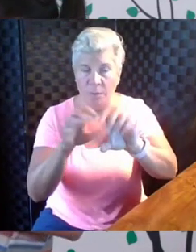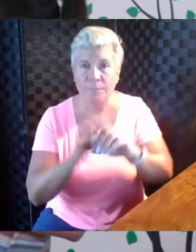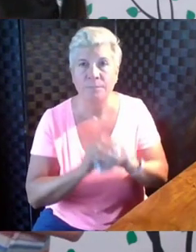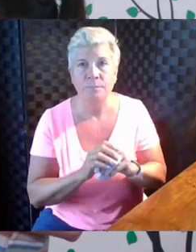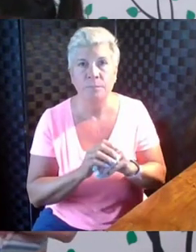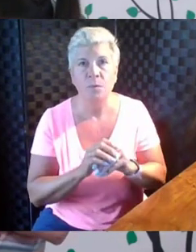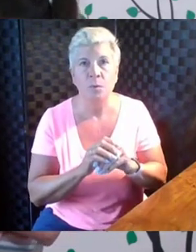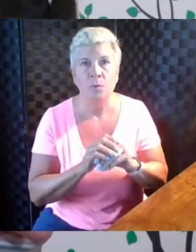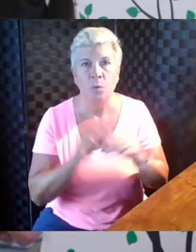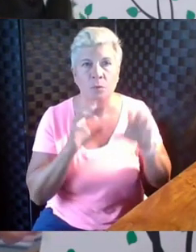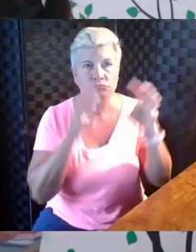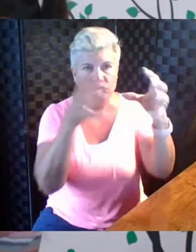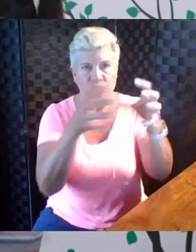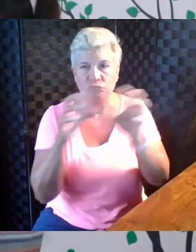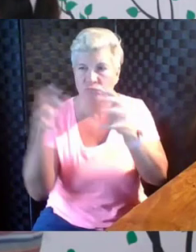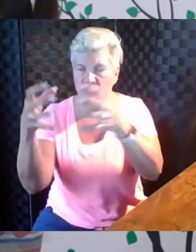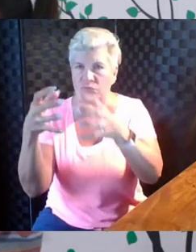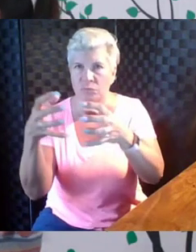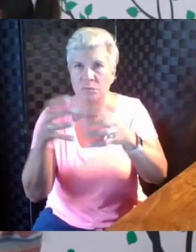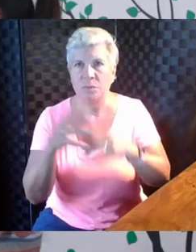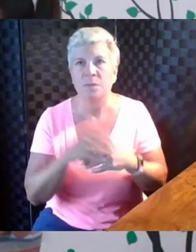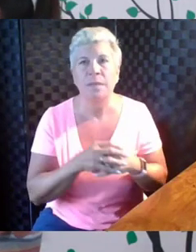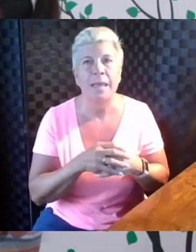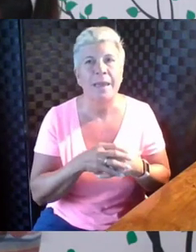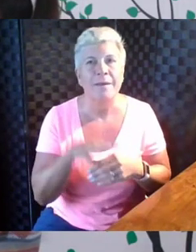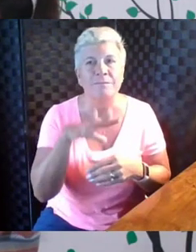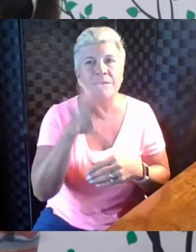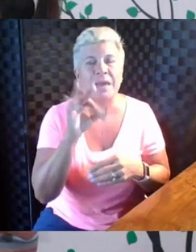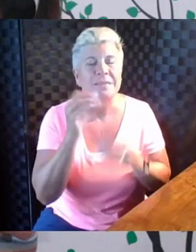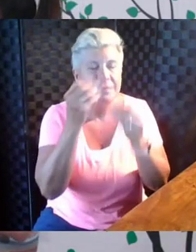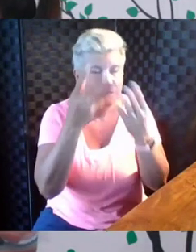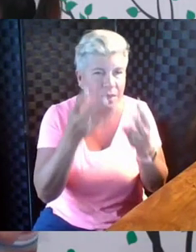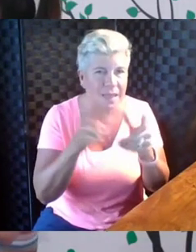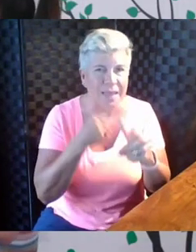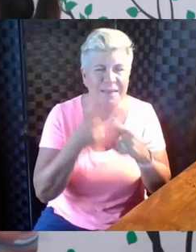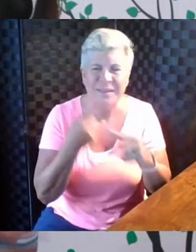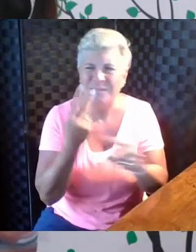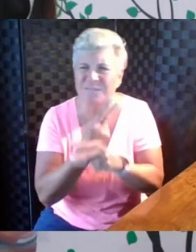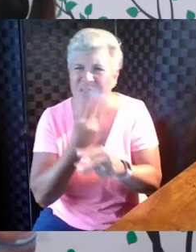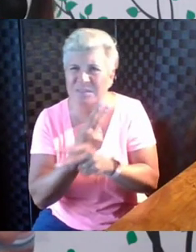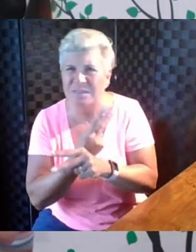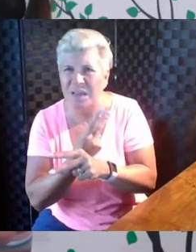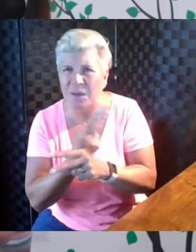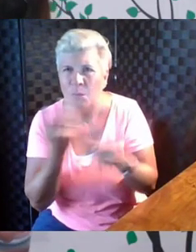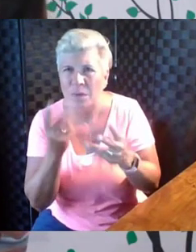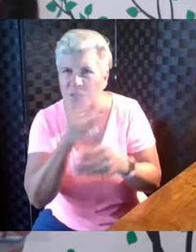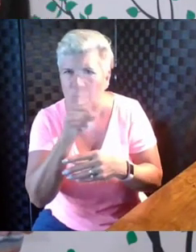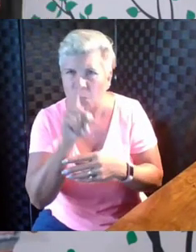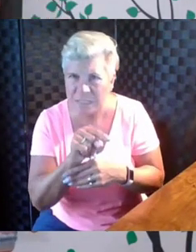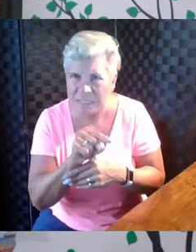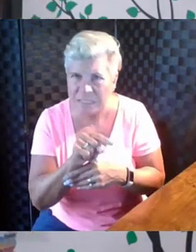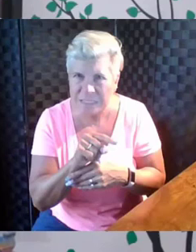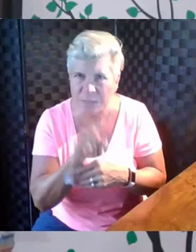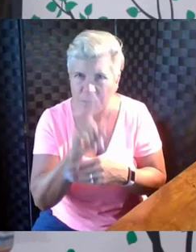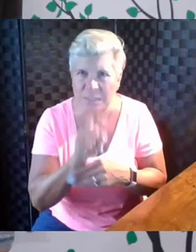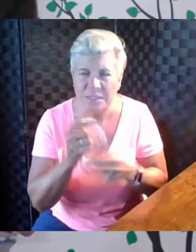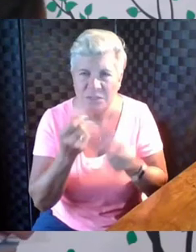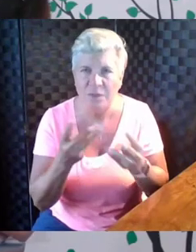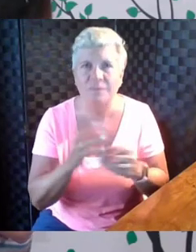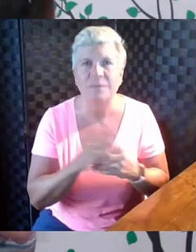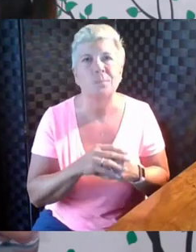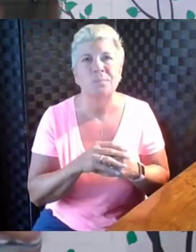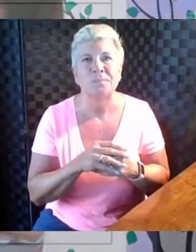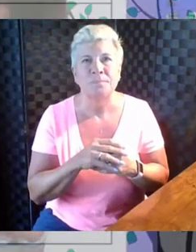going to chunk our problems and find the information and then figure out what the question is that we need to